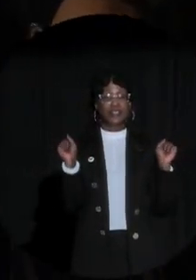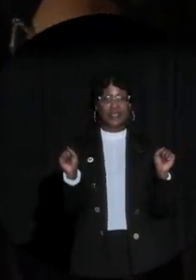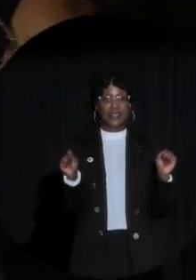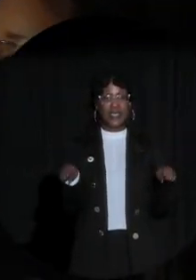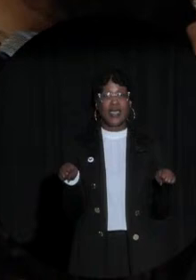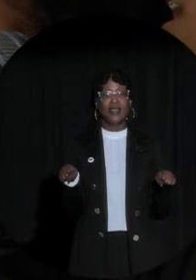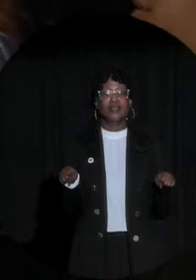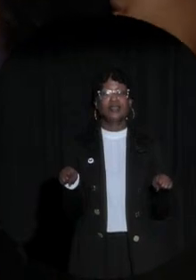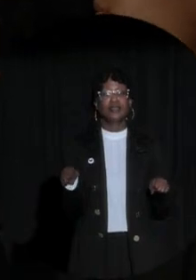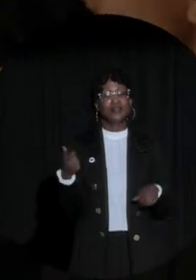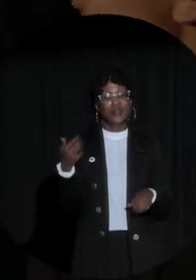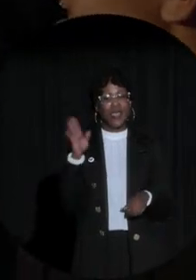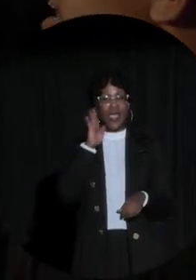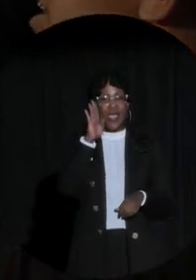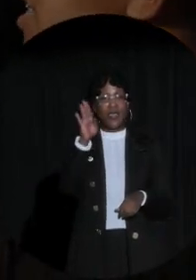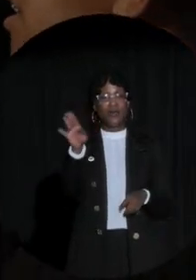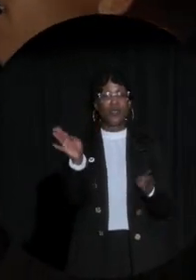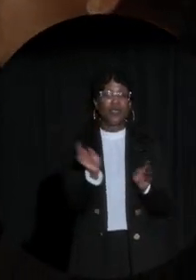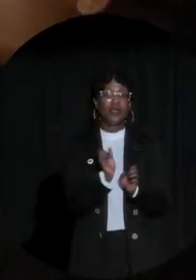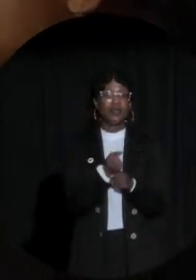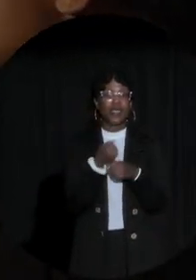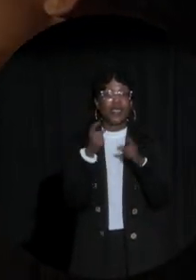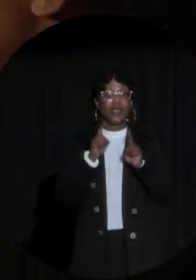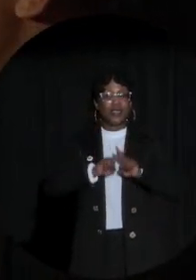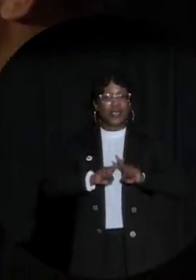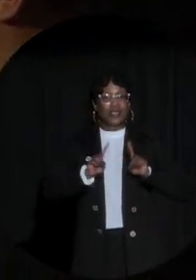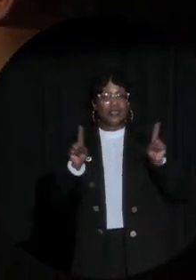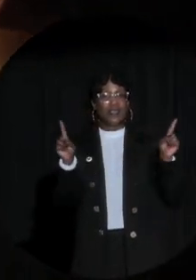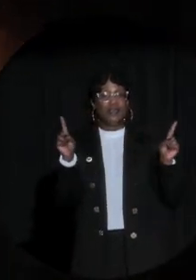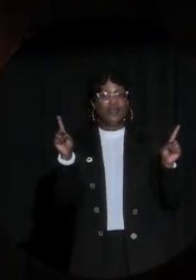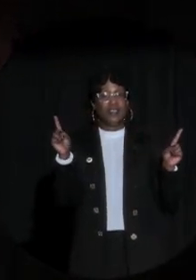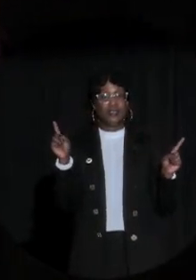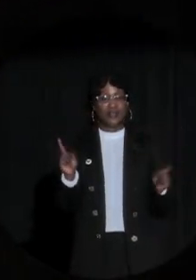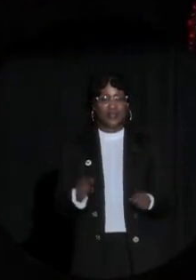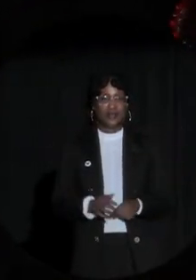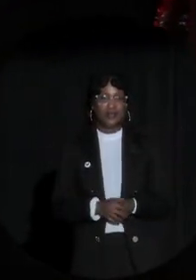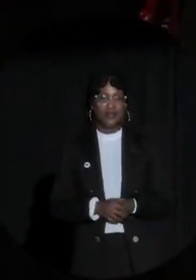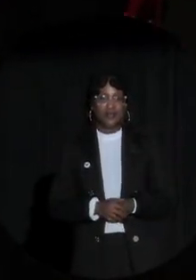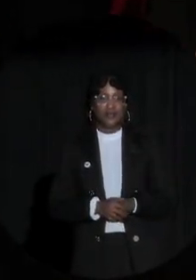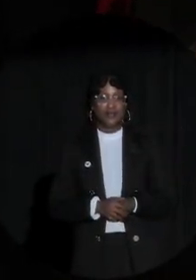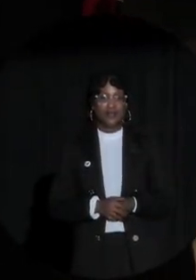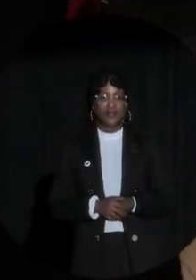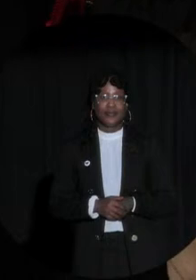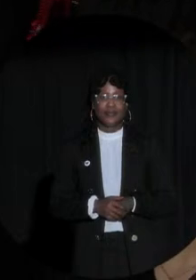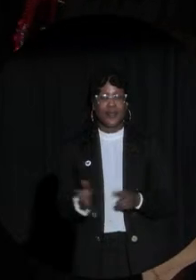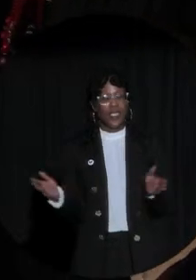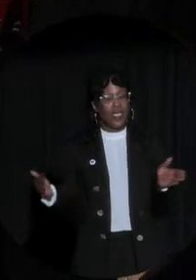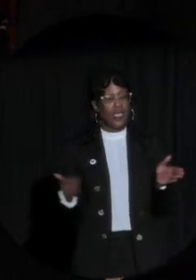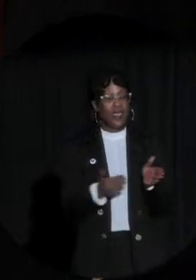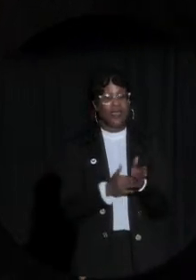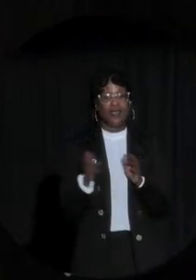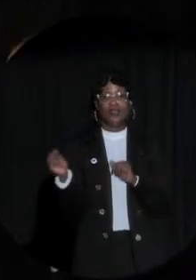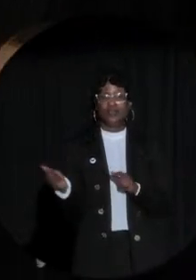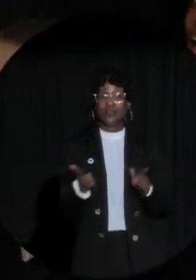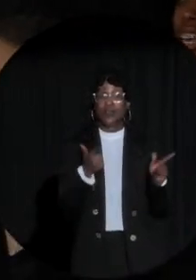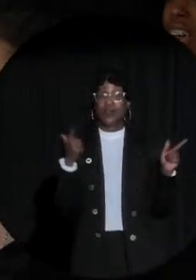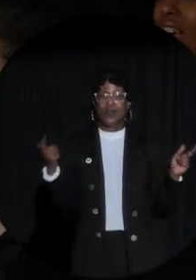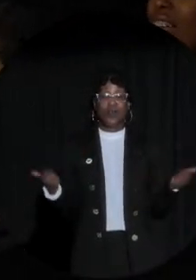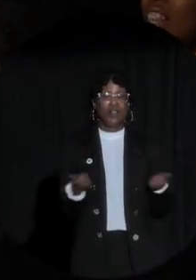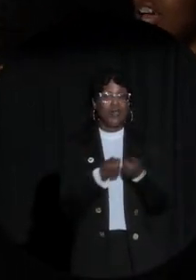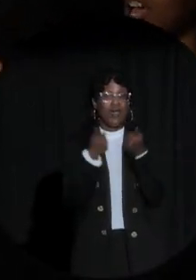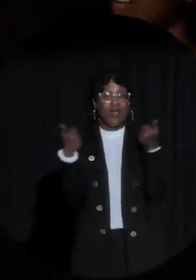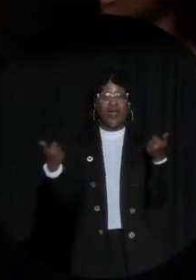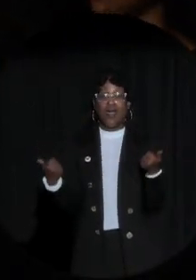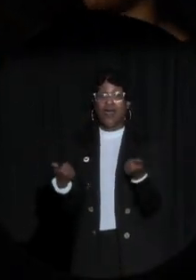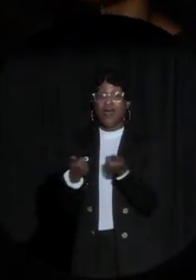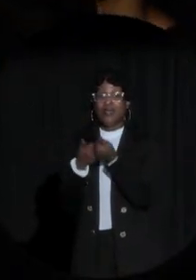Yes, I will make the difference against all odds. I